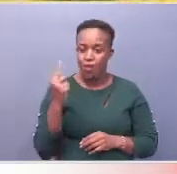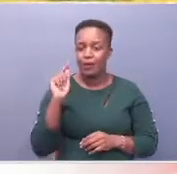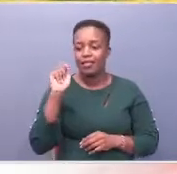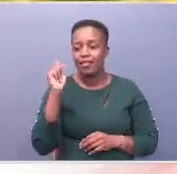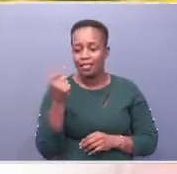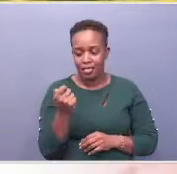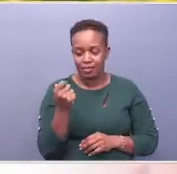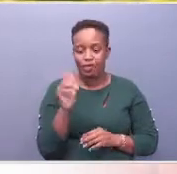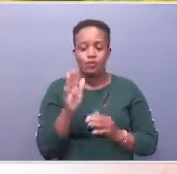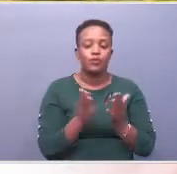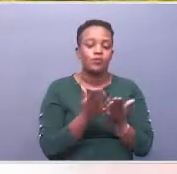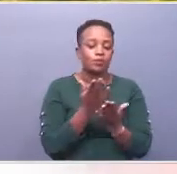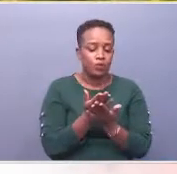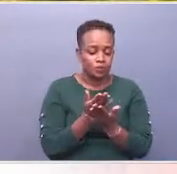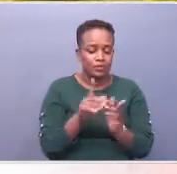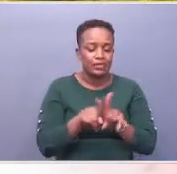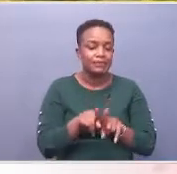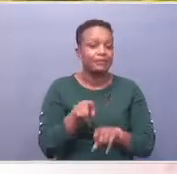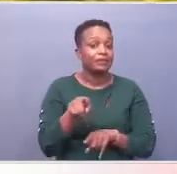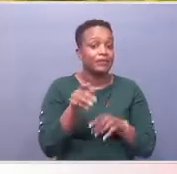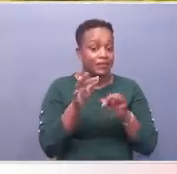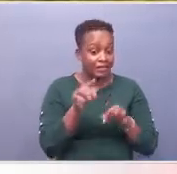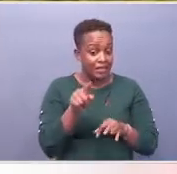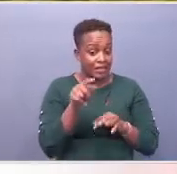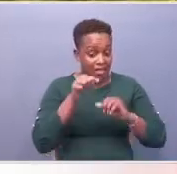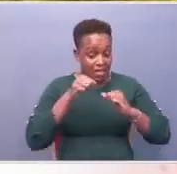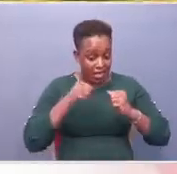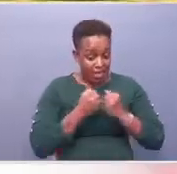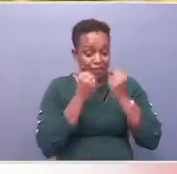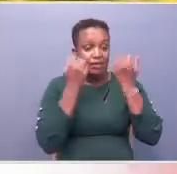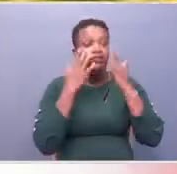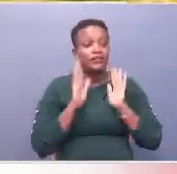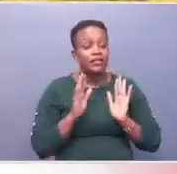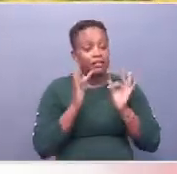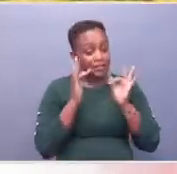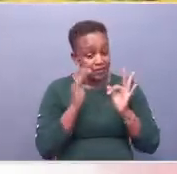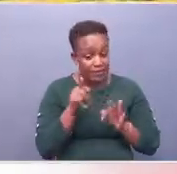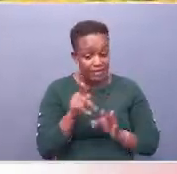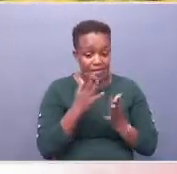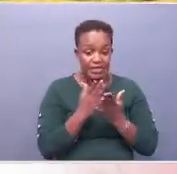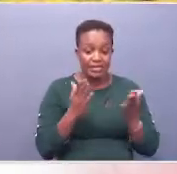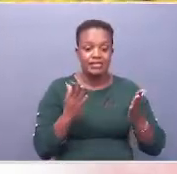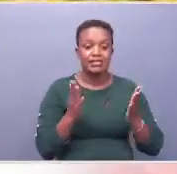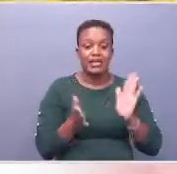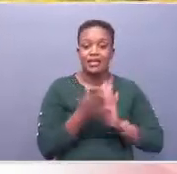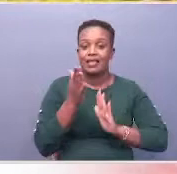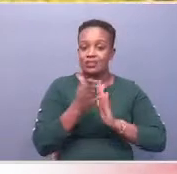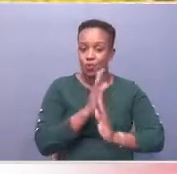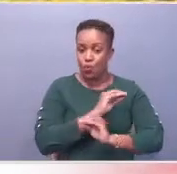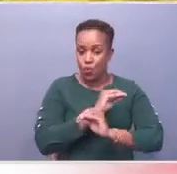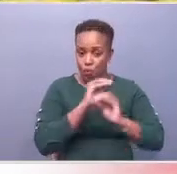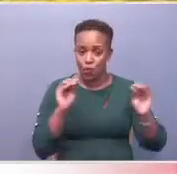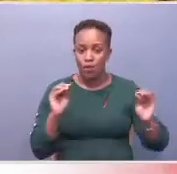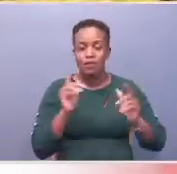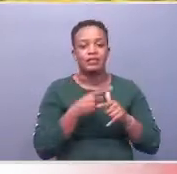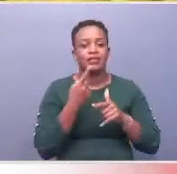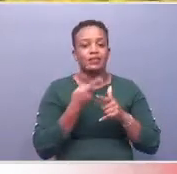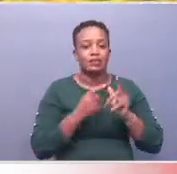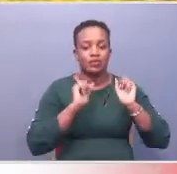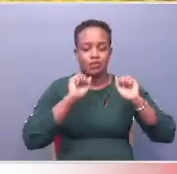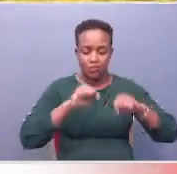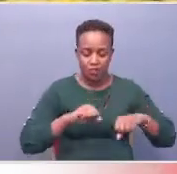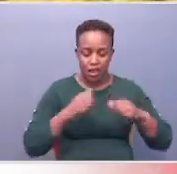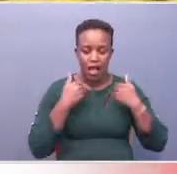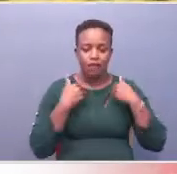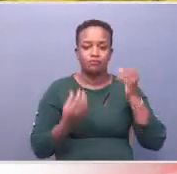should have been proposed as such. If that had happened, if this thing was not rushed like it was, we would then all have come as